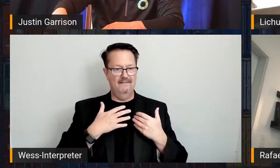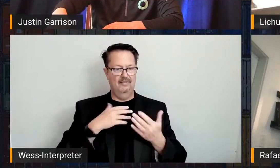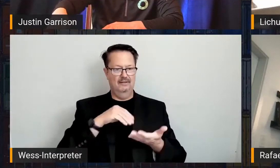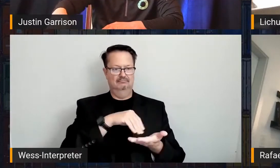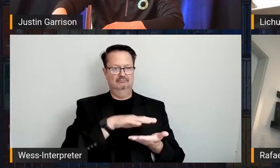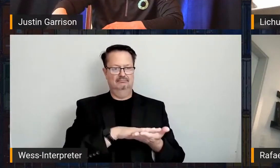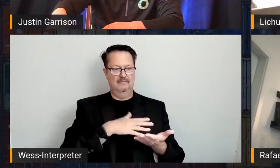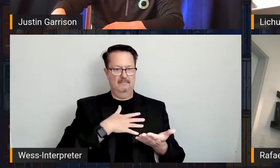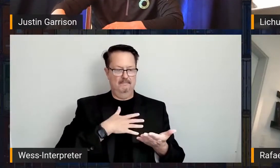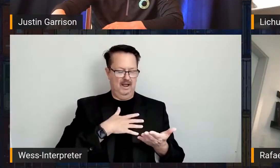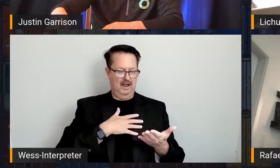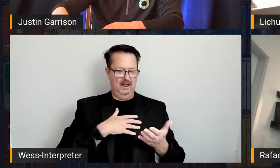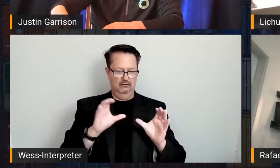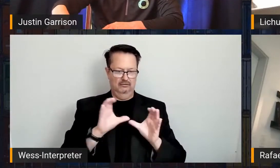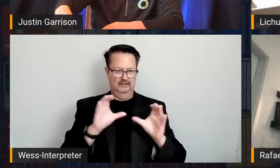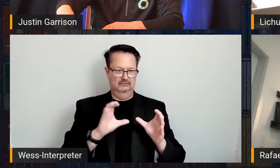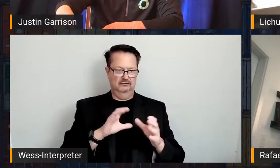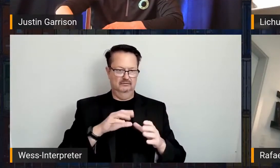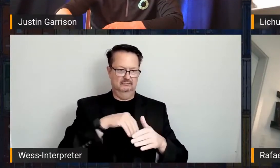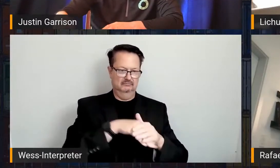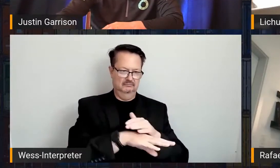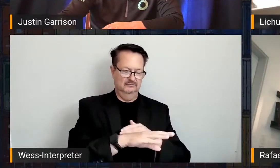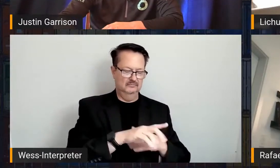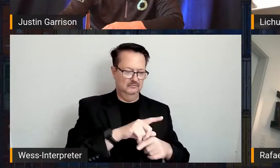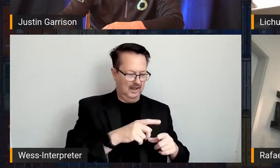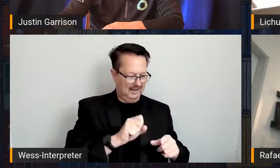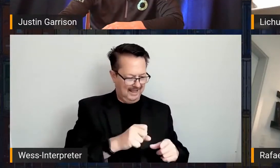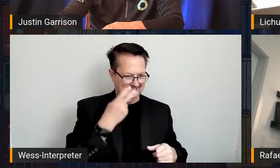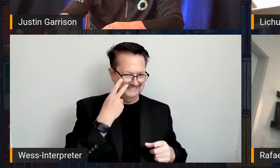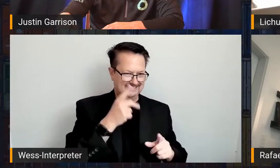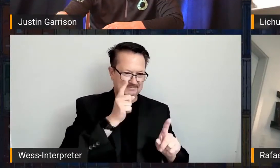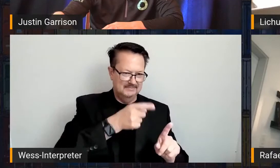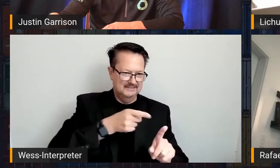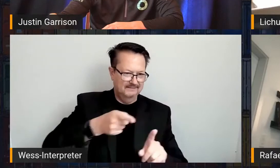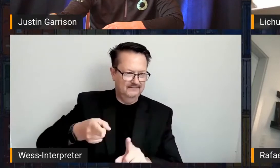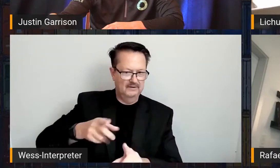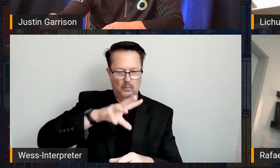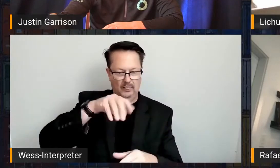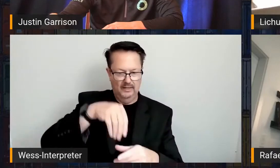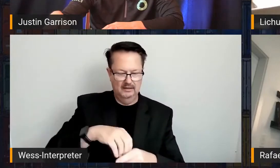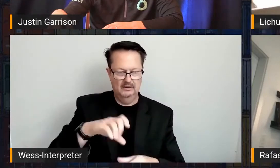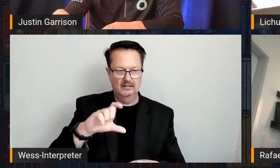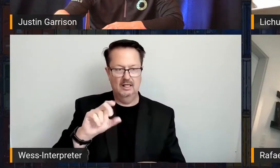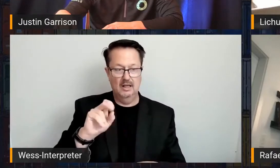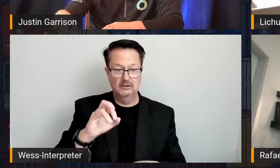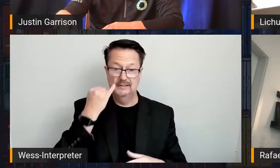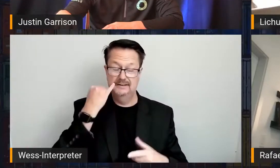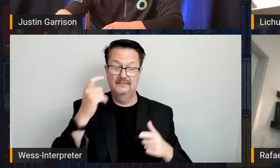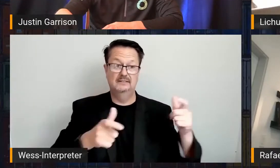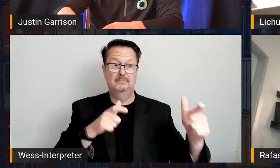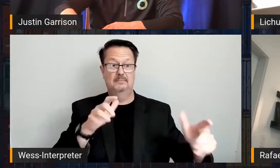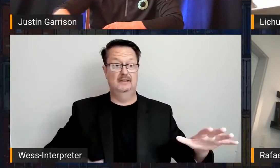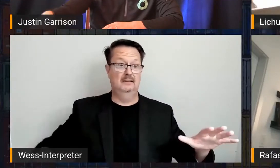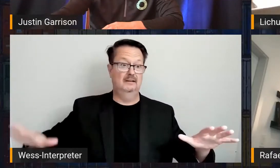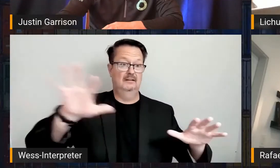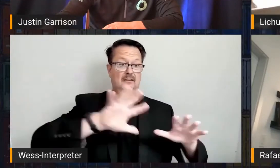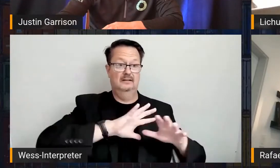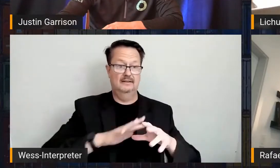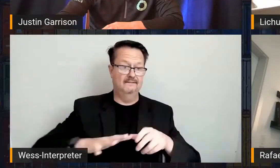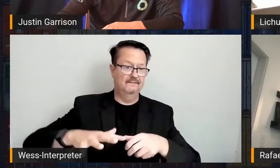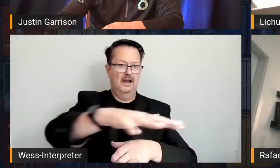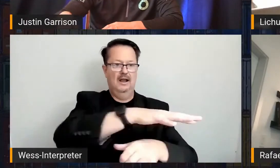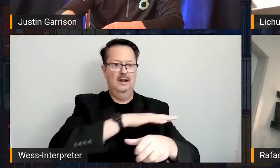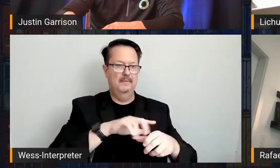the console need to be able to see specific things in a cluster. So if you're working in a large environments and only certain people can see